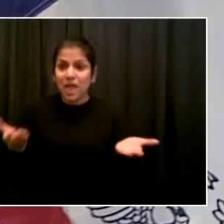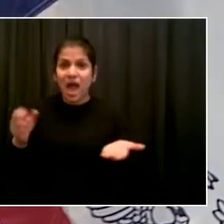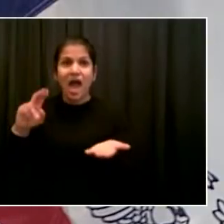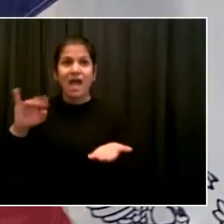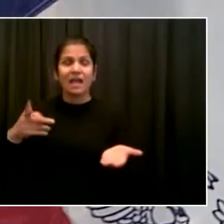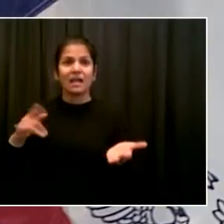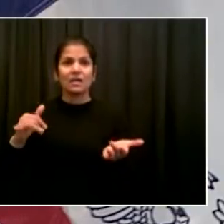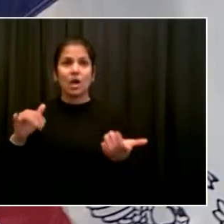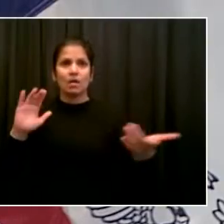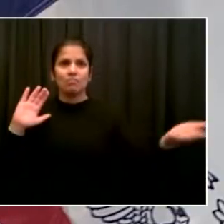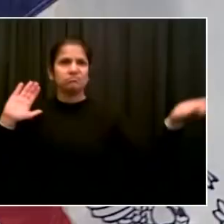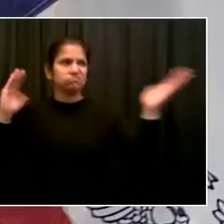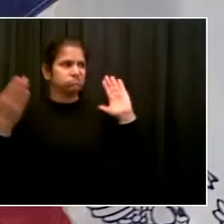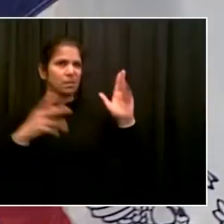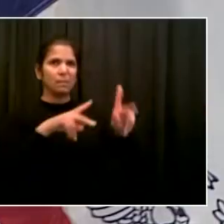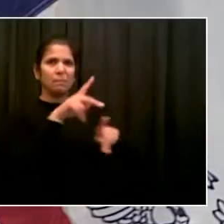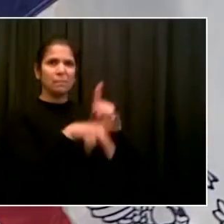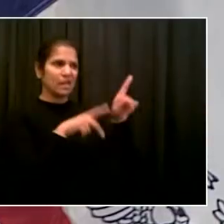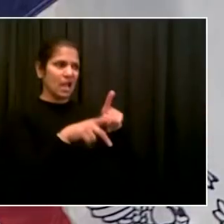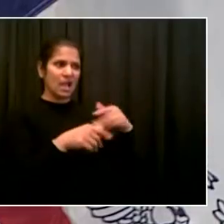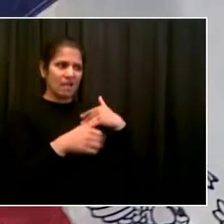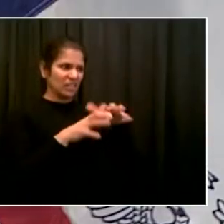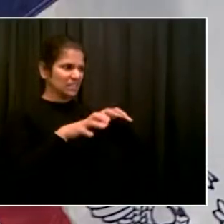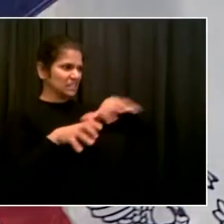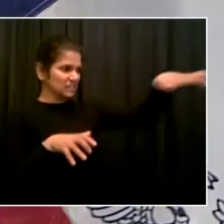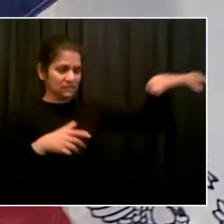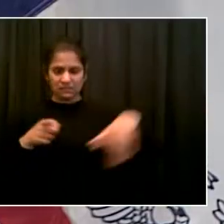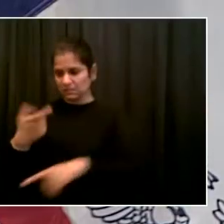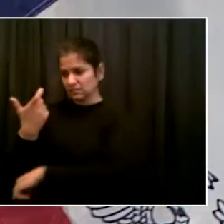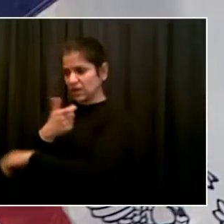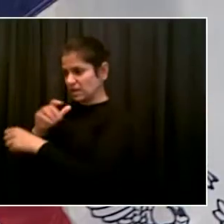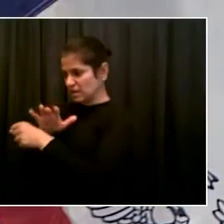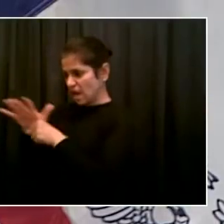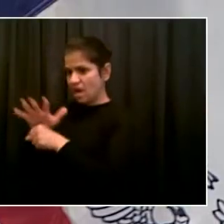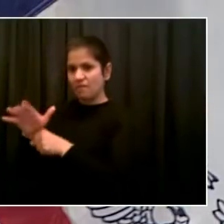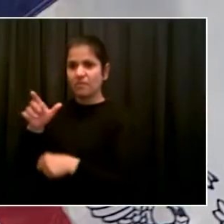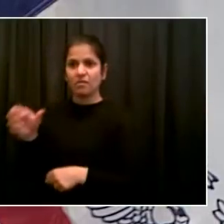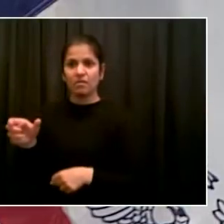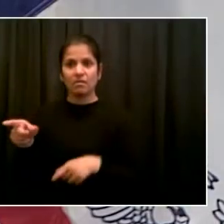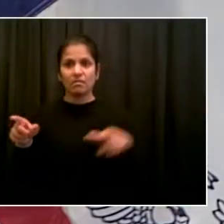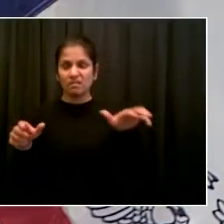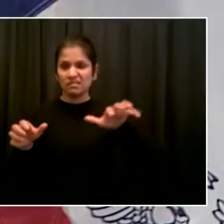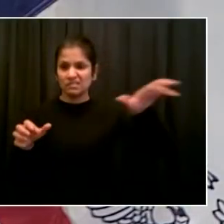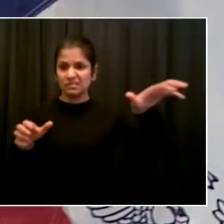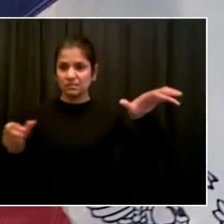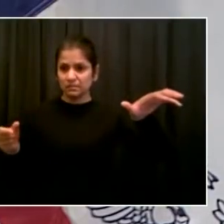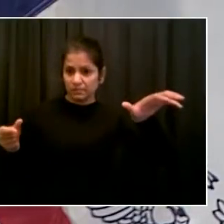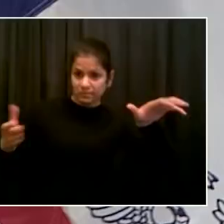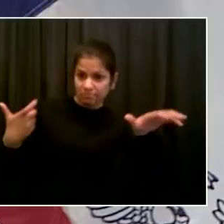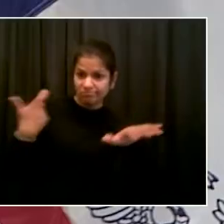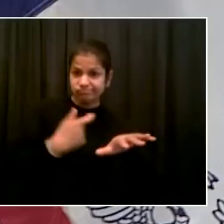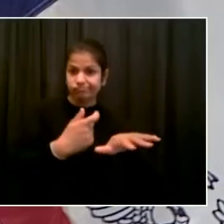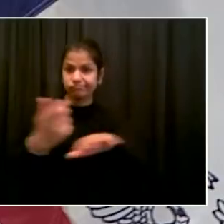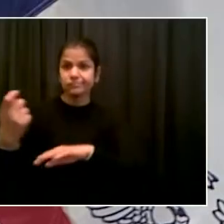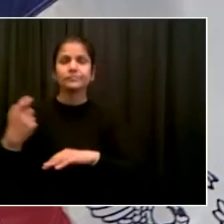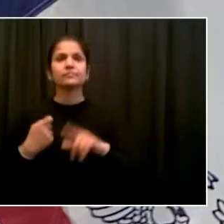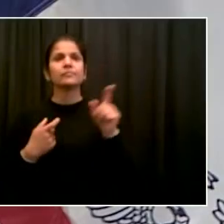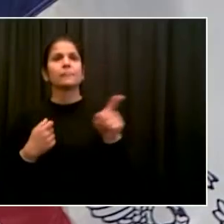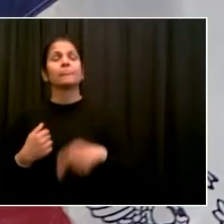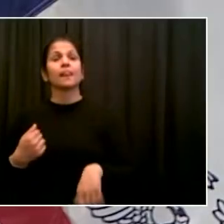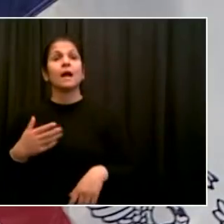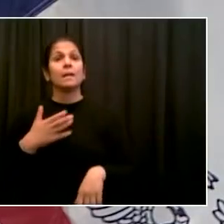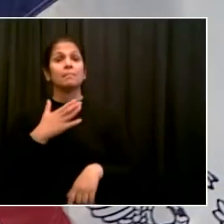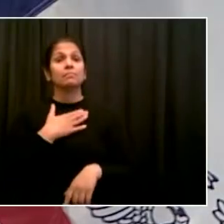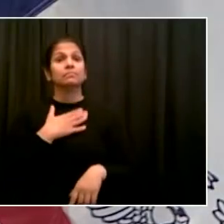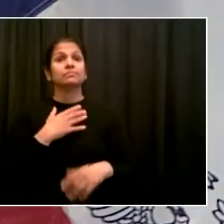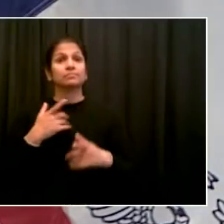before May 1st? Look, when you asked, I think it was you, Andrew, asked the question, what our healthcare team and I responded was we thought that open